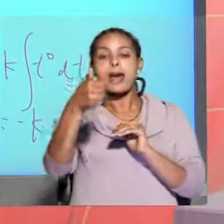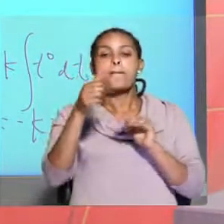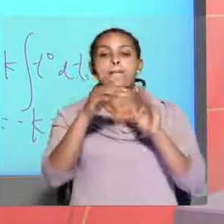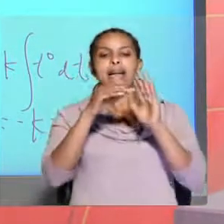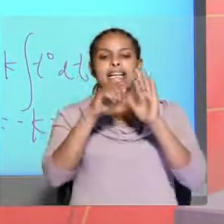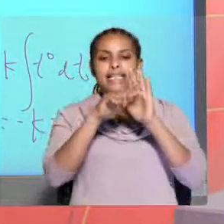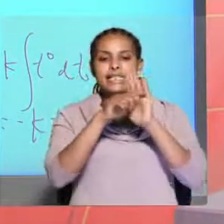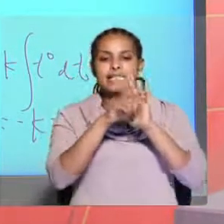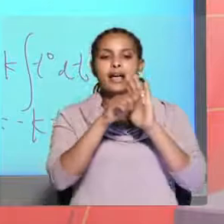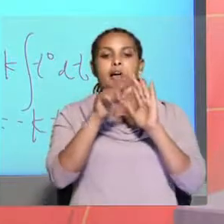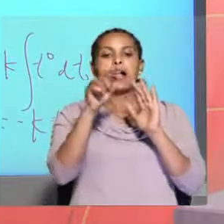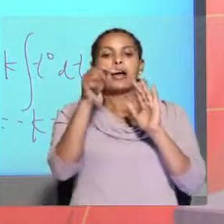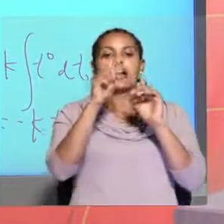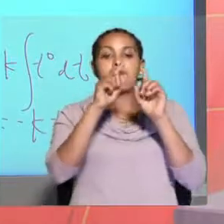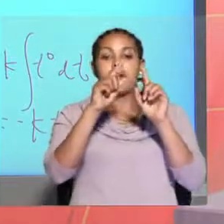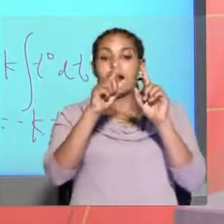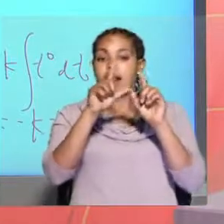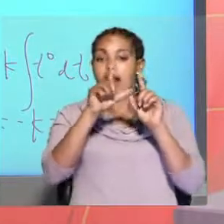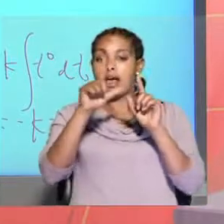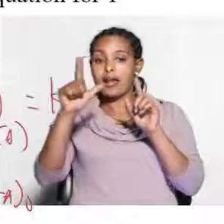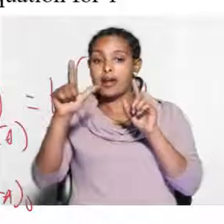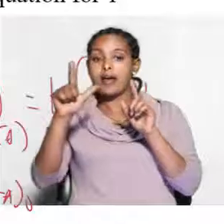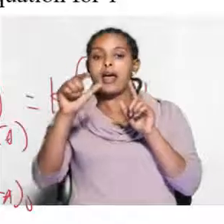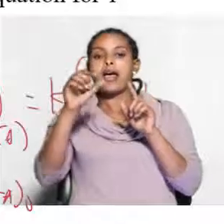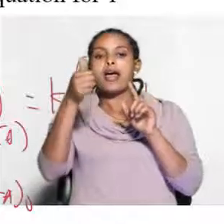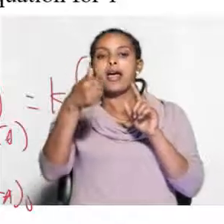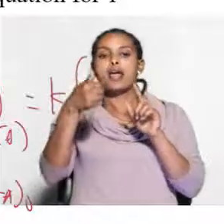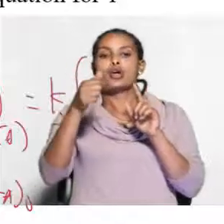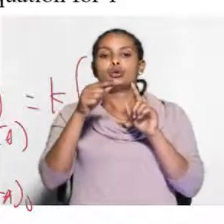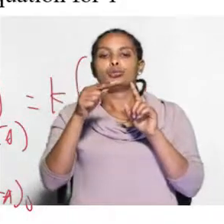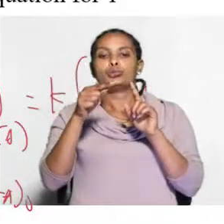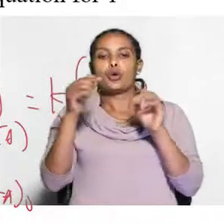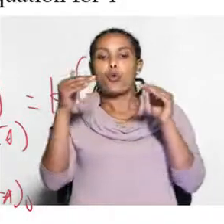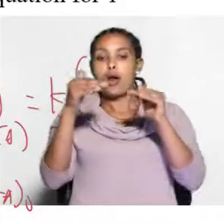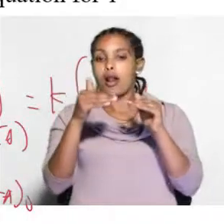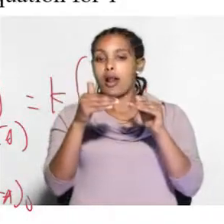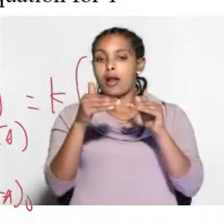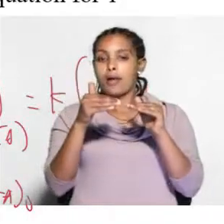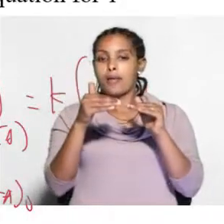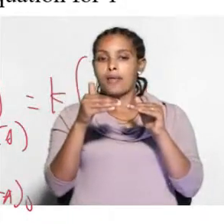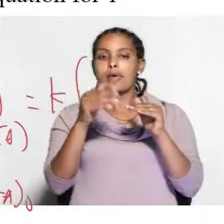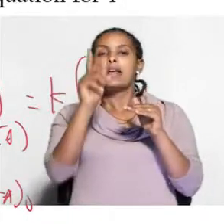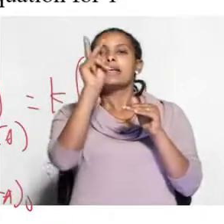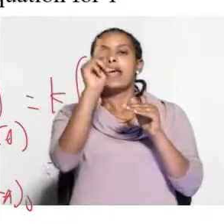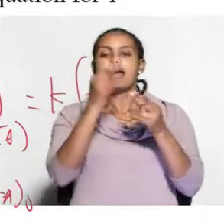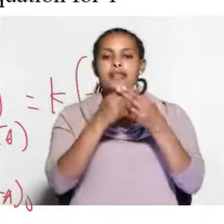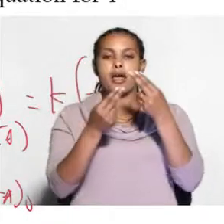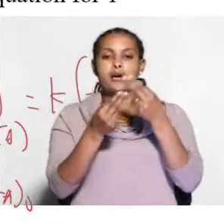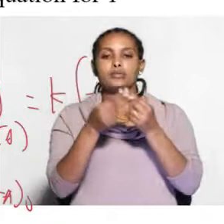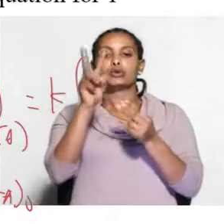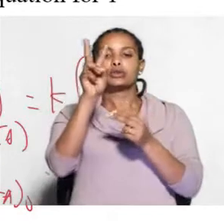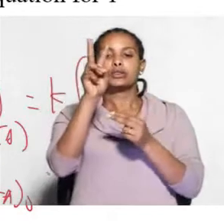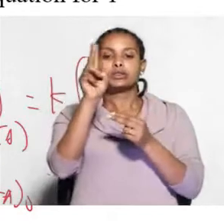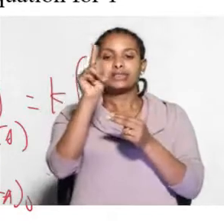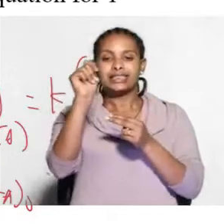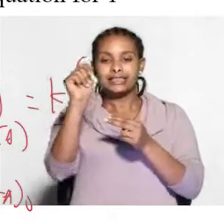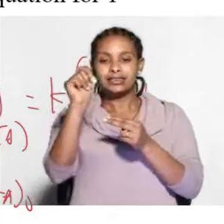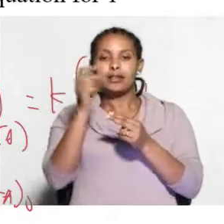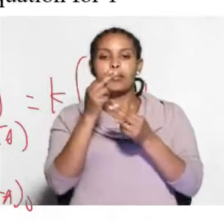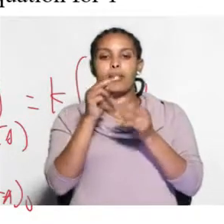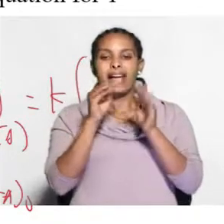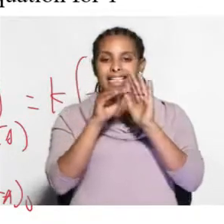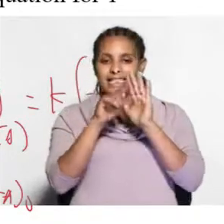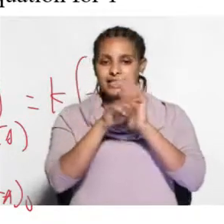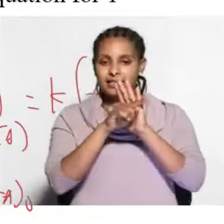minus ln concentration of A naught equal K times t minus